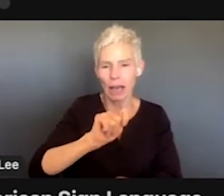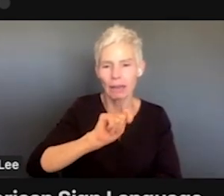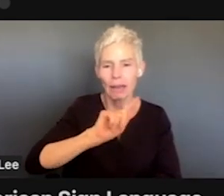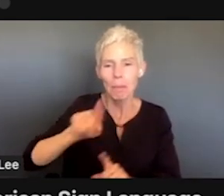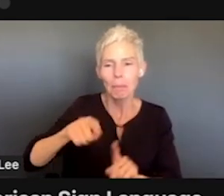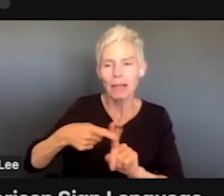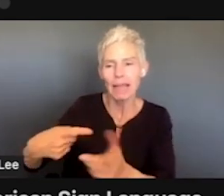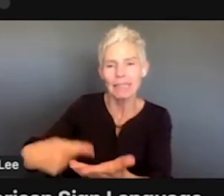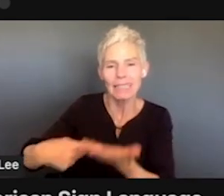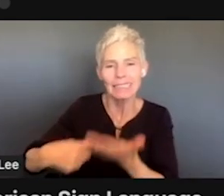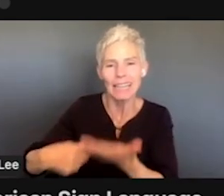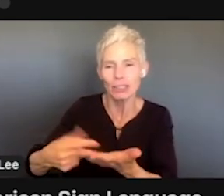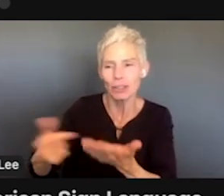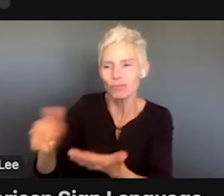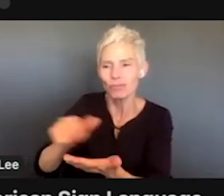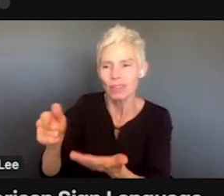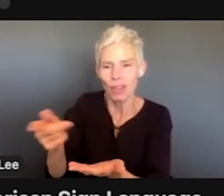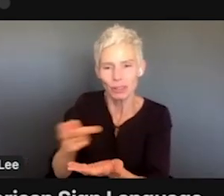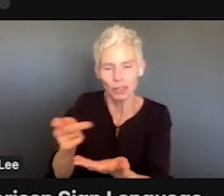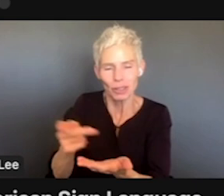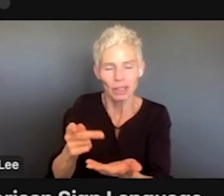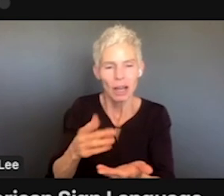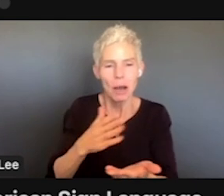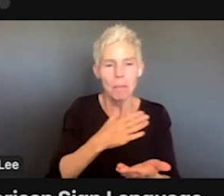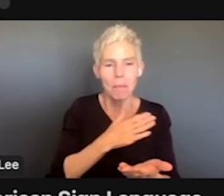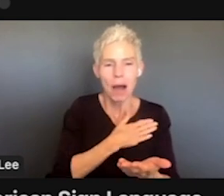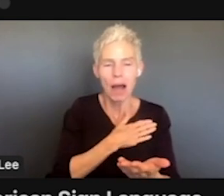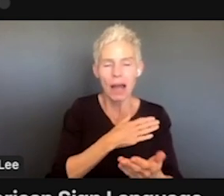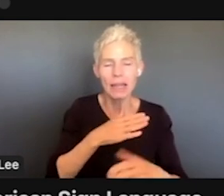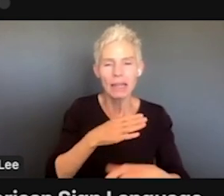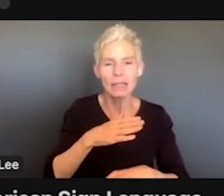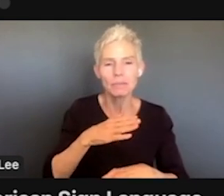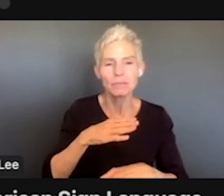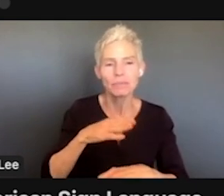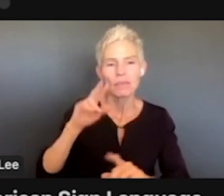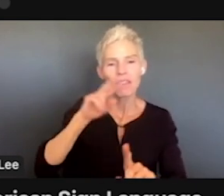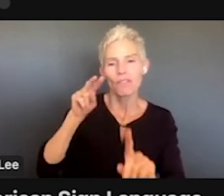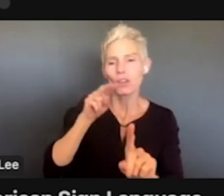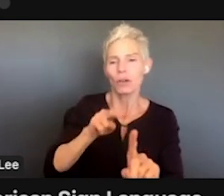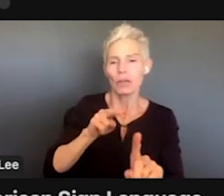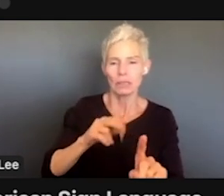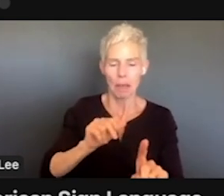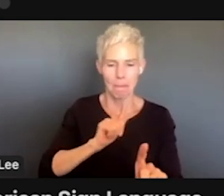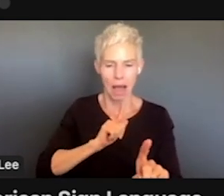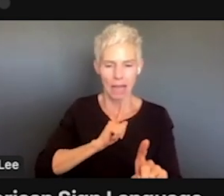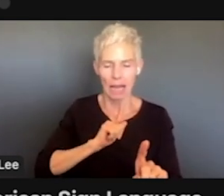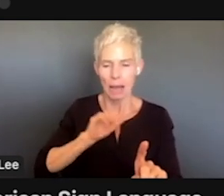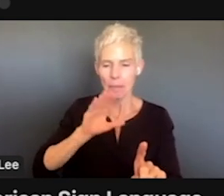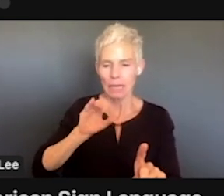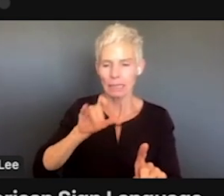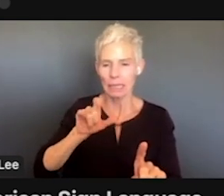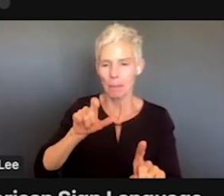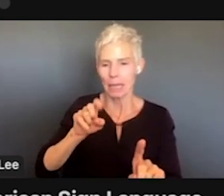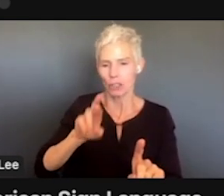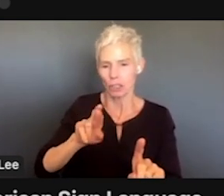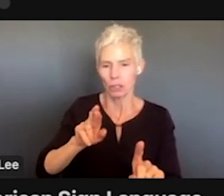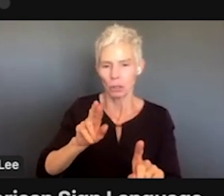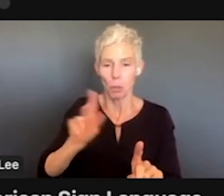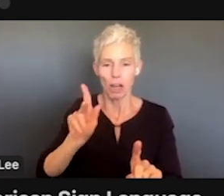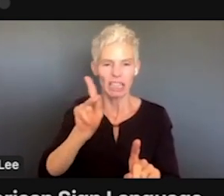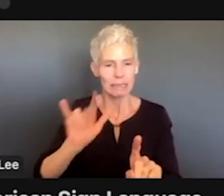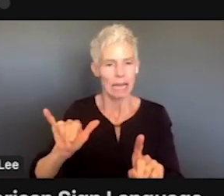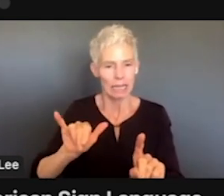share a few reflections from my time as commissioner in Kentucky in implementing 988.